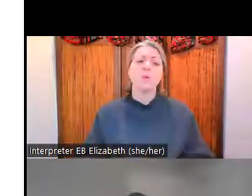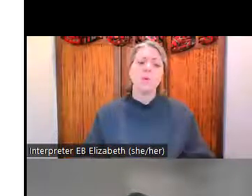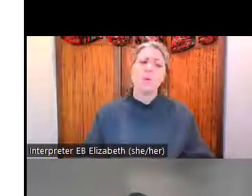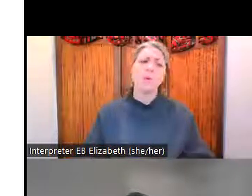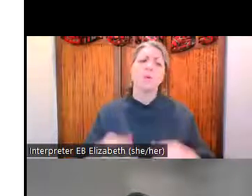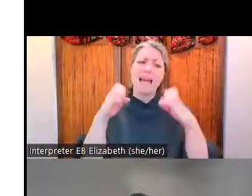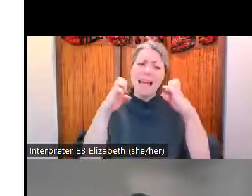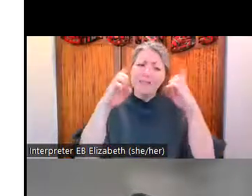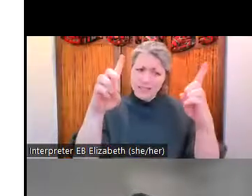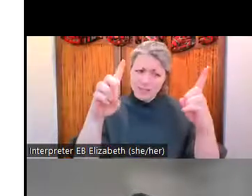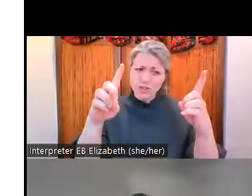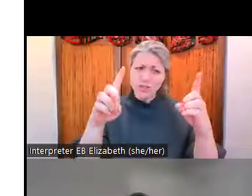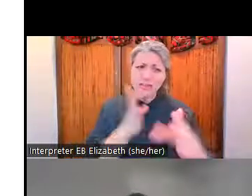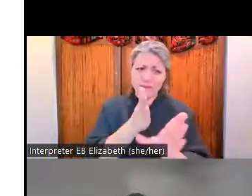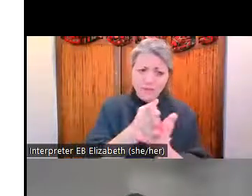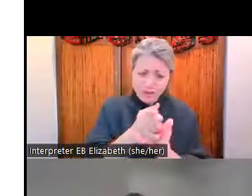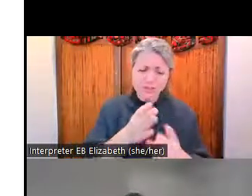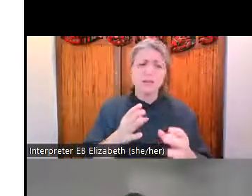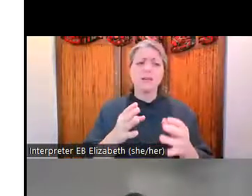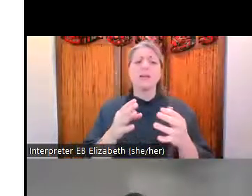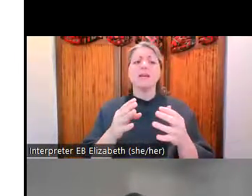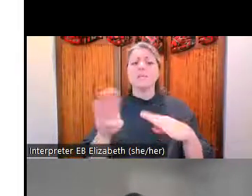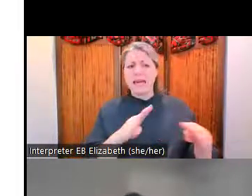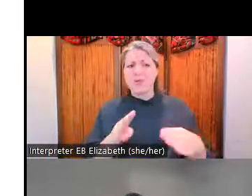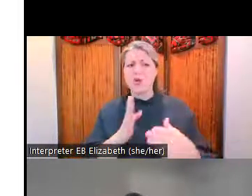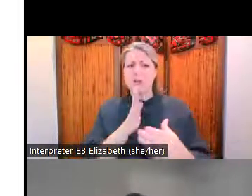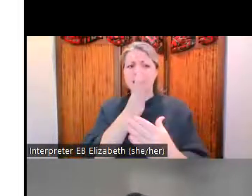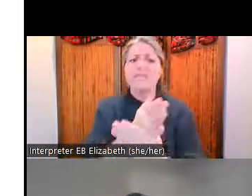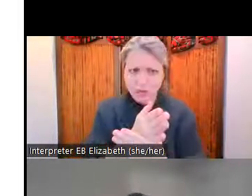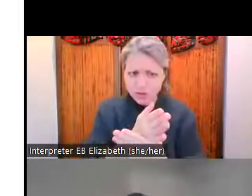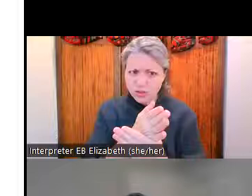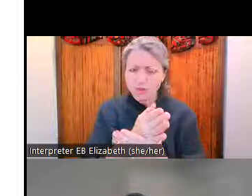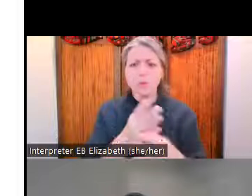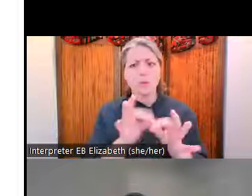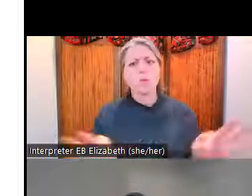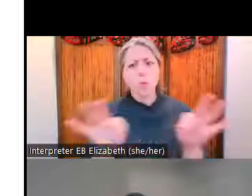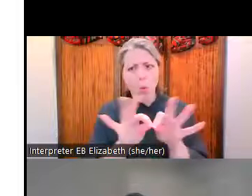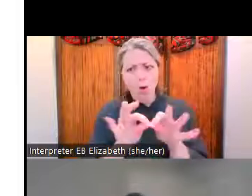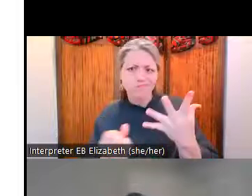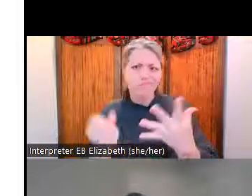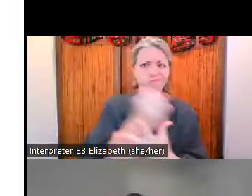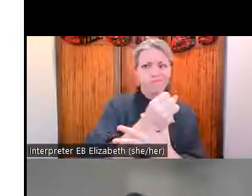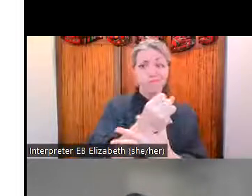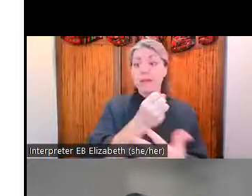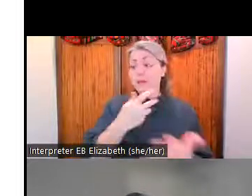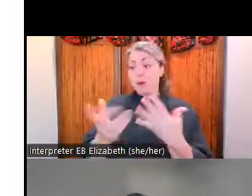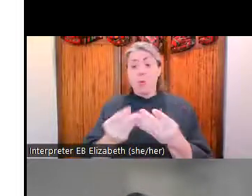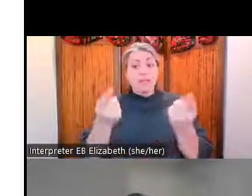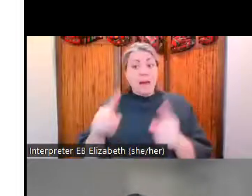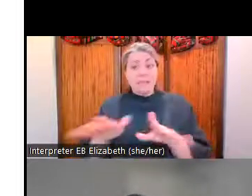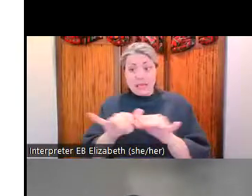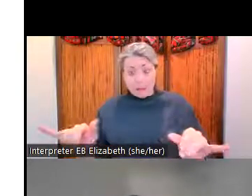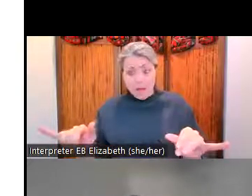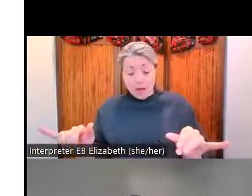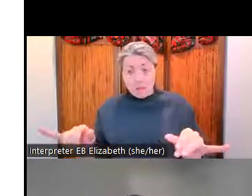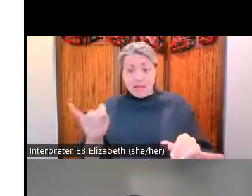behavioral interventions remain the mainstay of intervention in autism. So no matter what the co-occurring condition is, if autism is